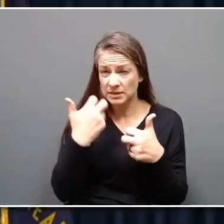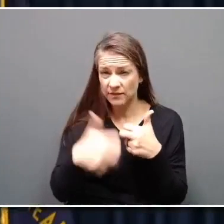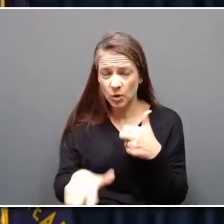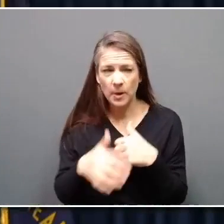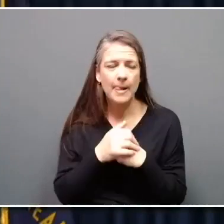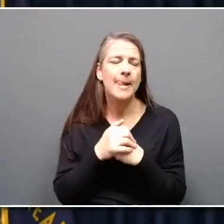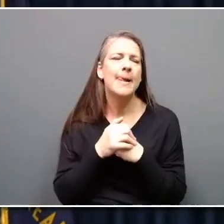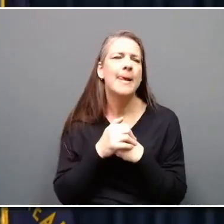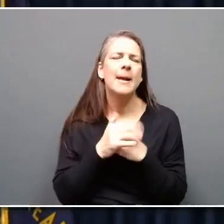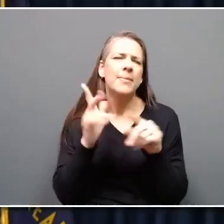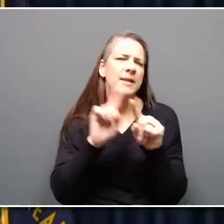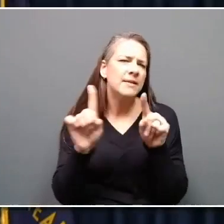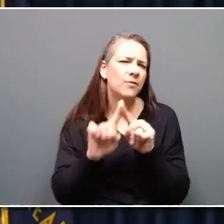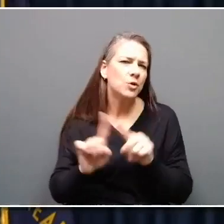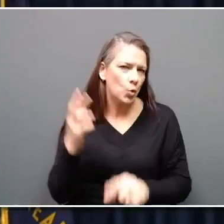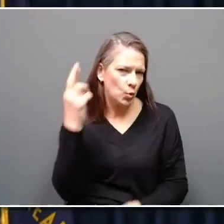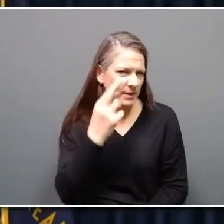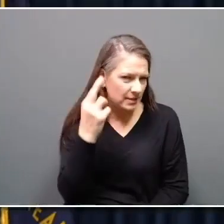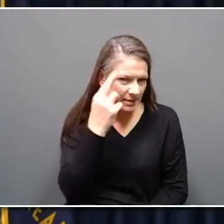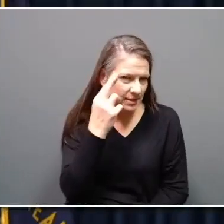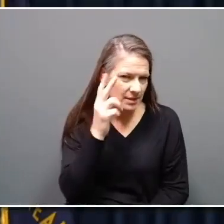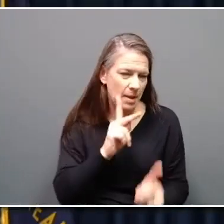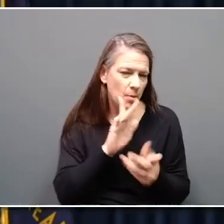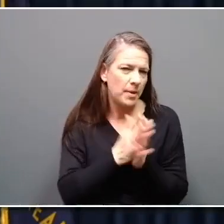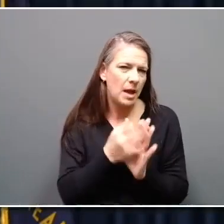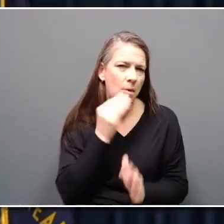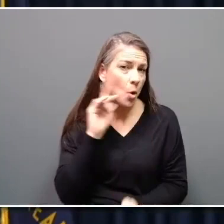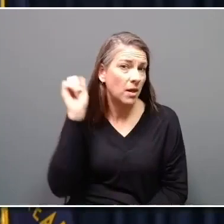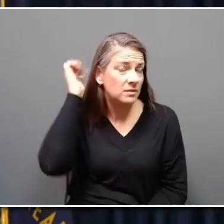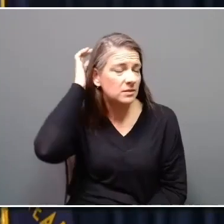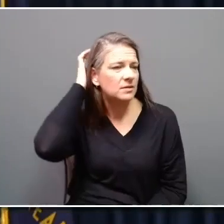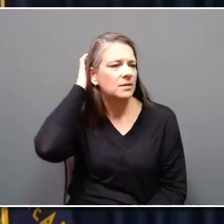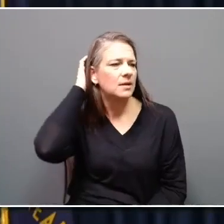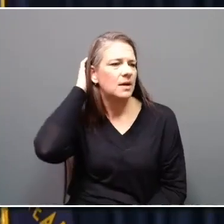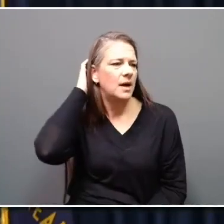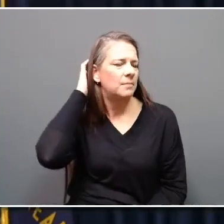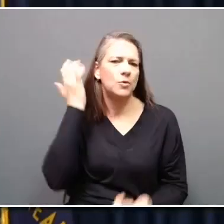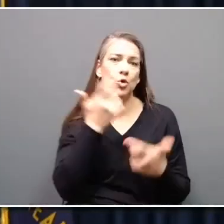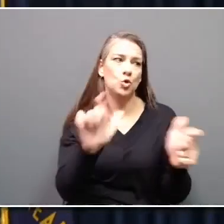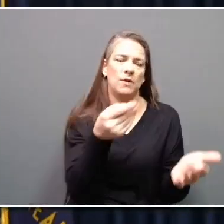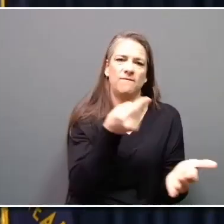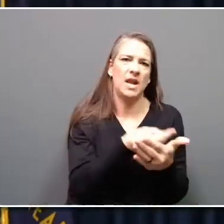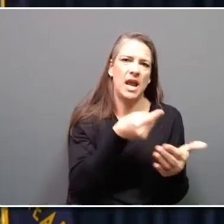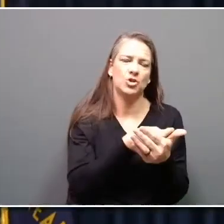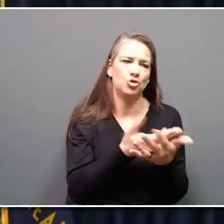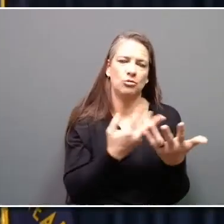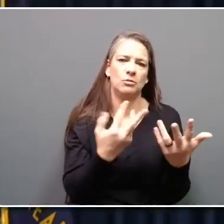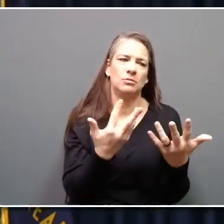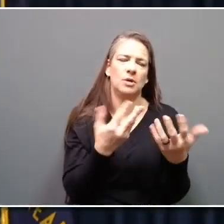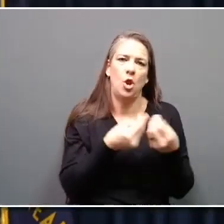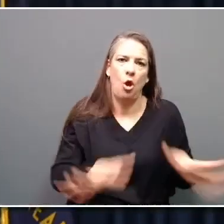different reasons that people can wind up homeless, from some major financial shock